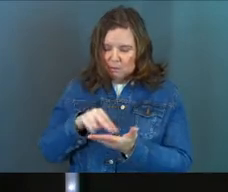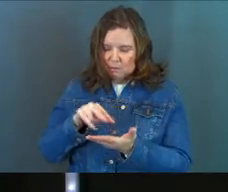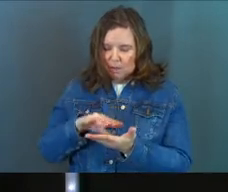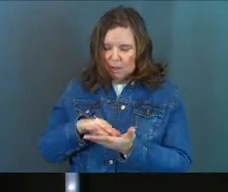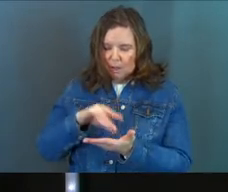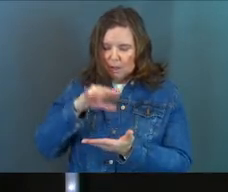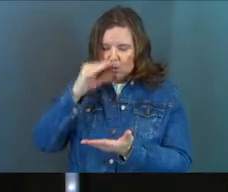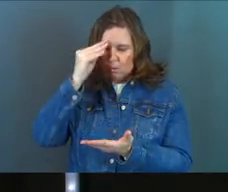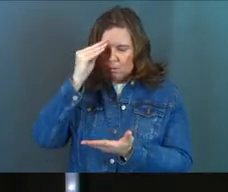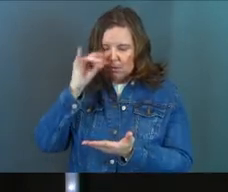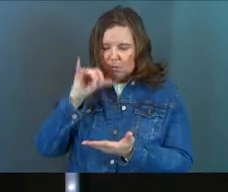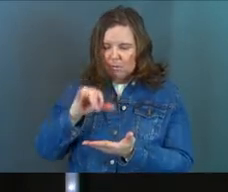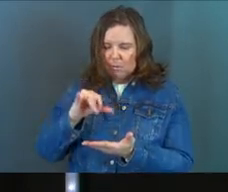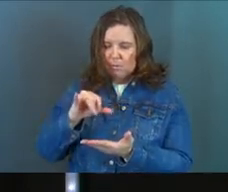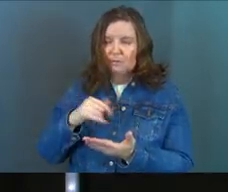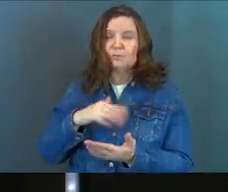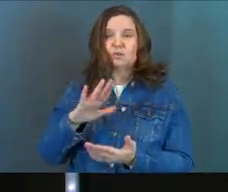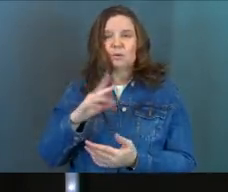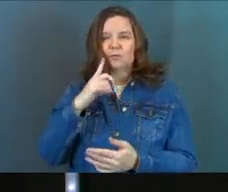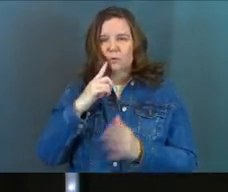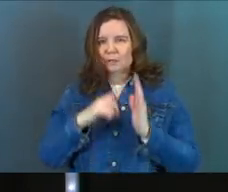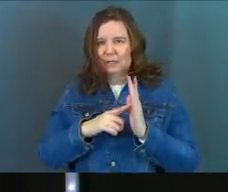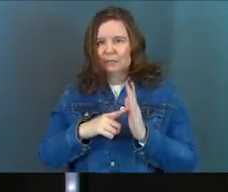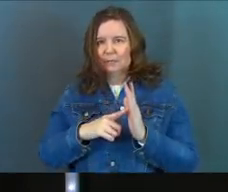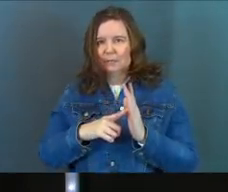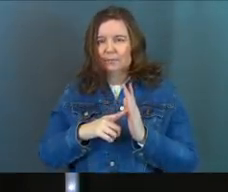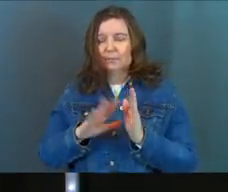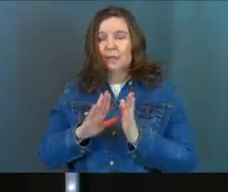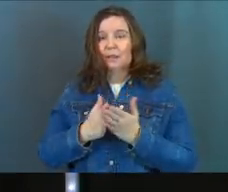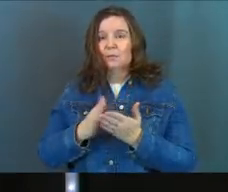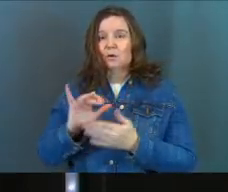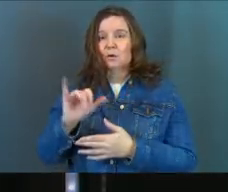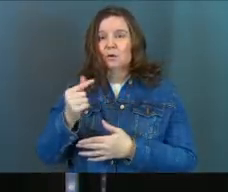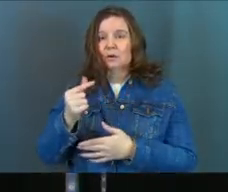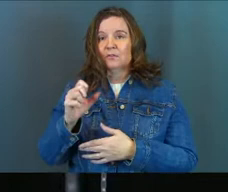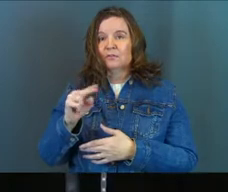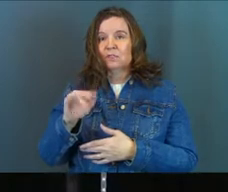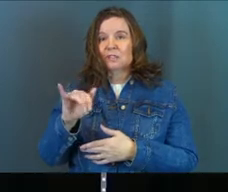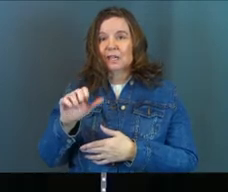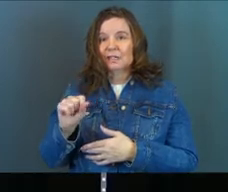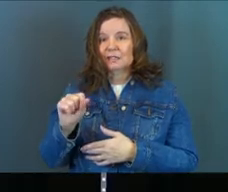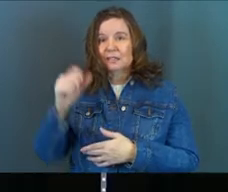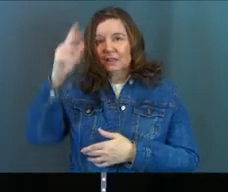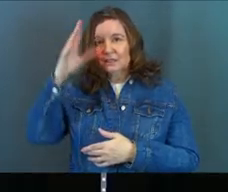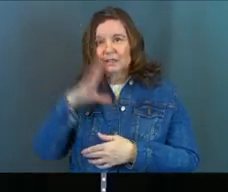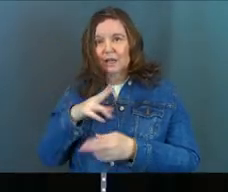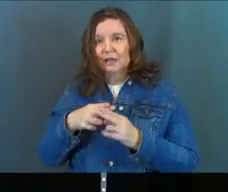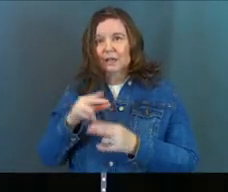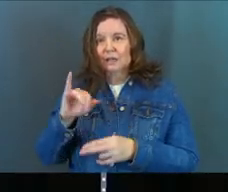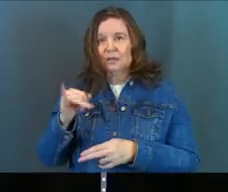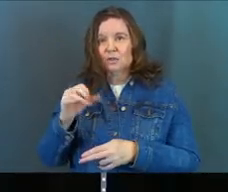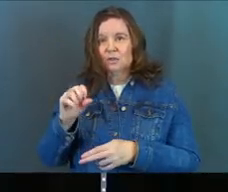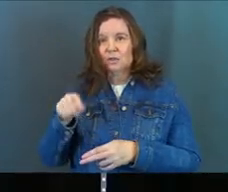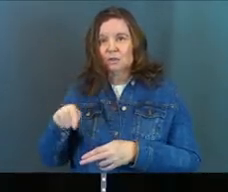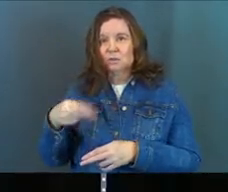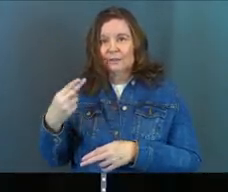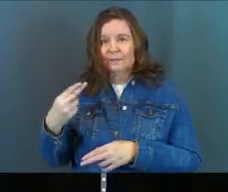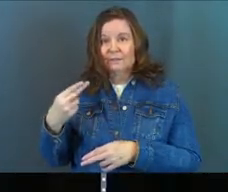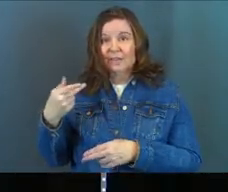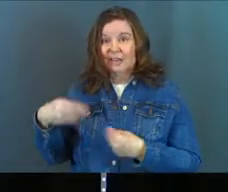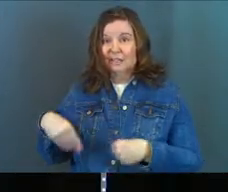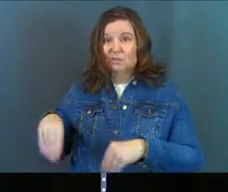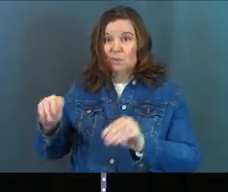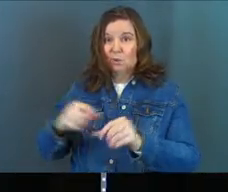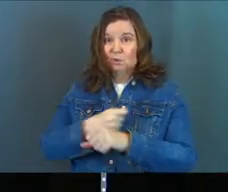and learn? So take Joseph in the book of Genesis. There's a guy named Joseph. He gets sold